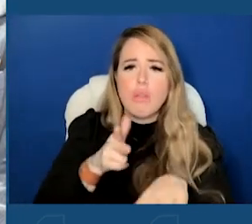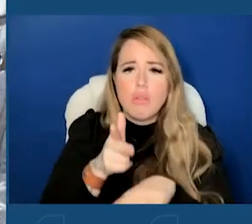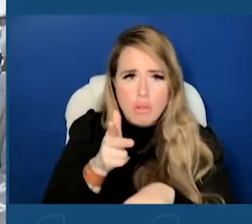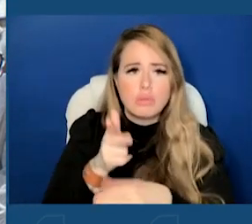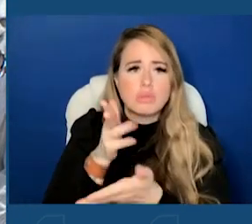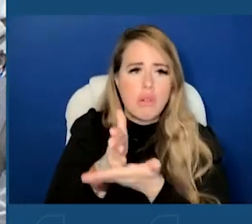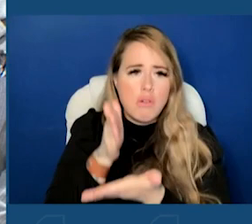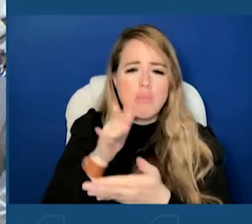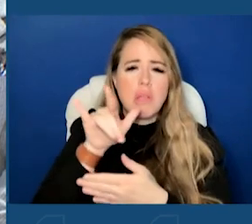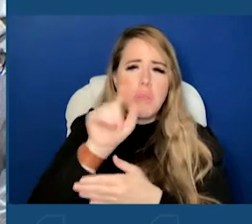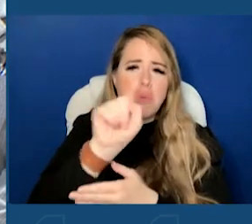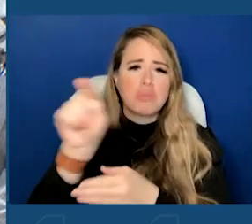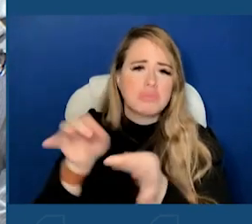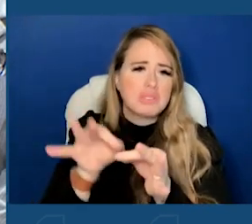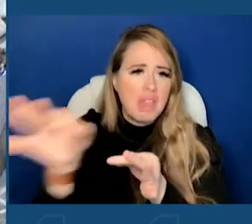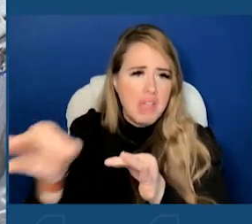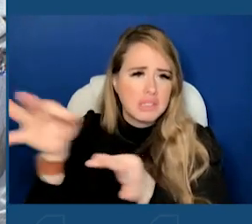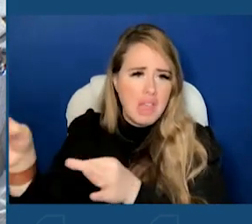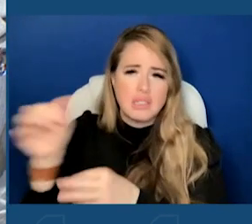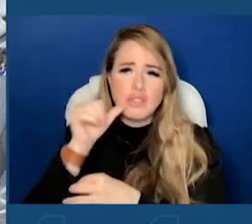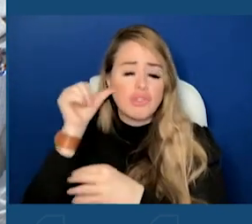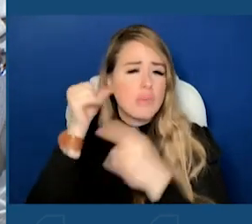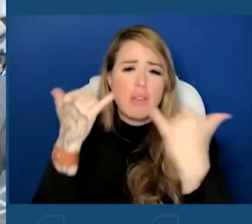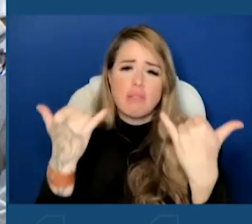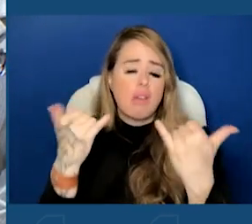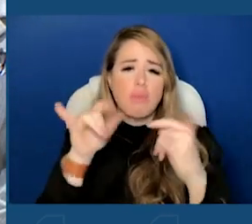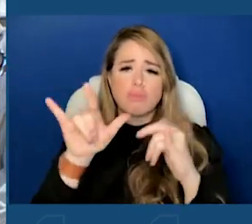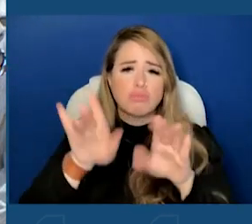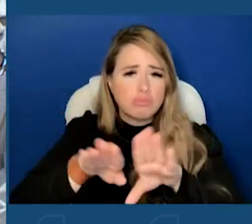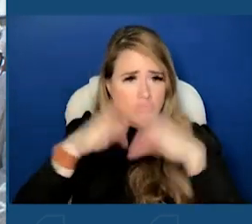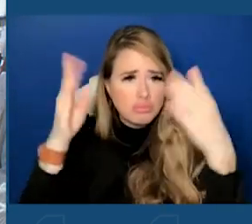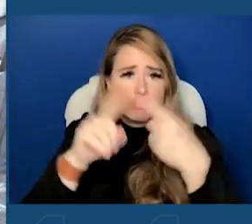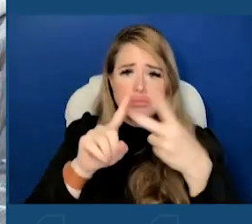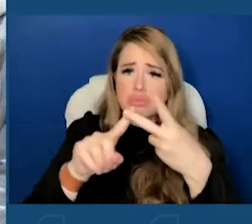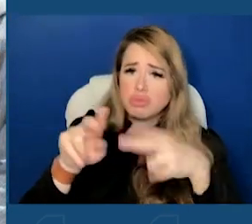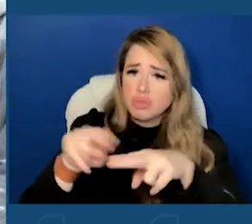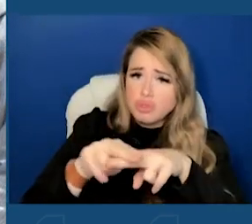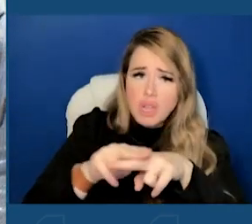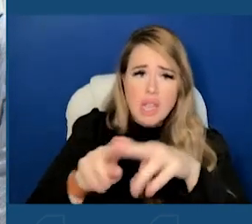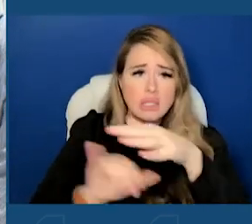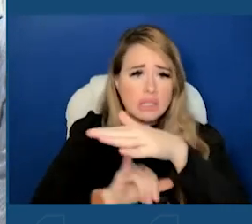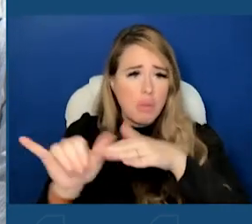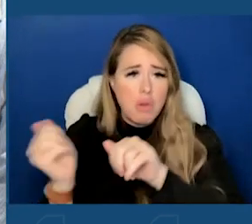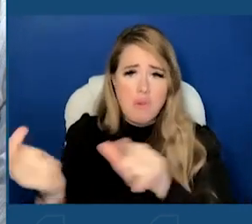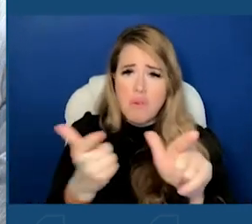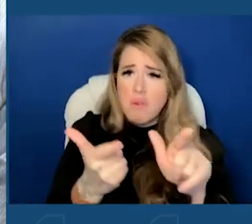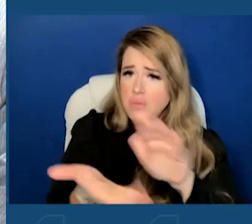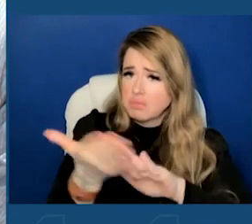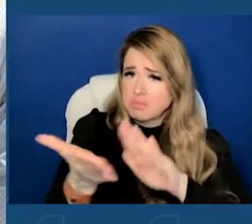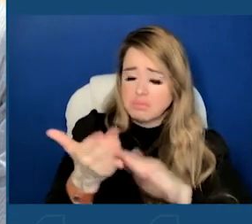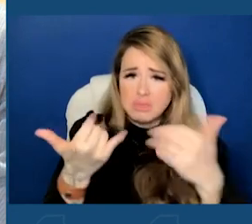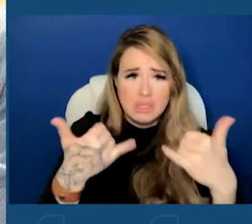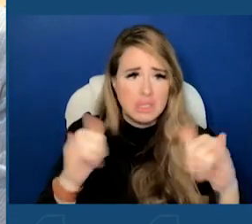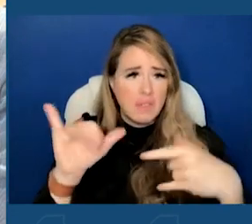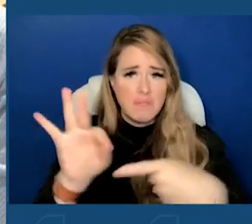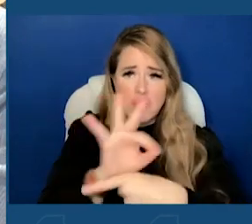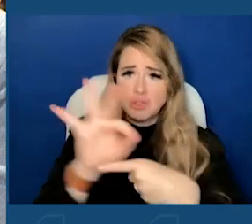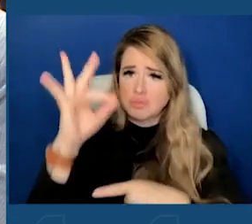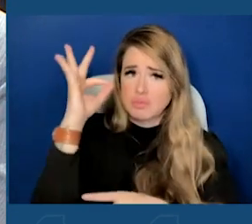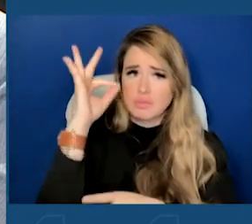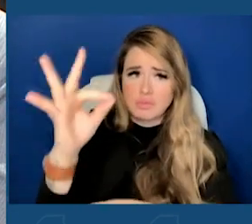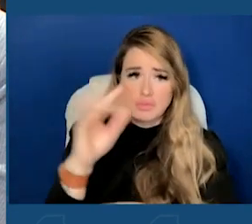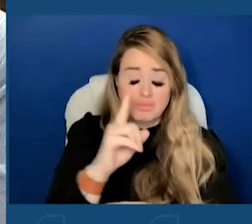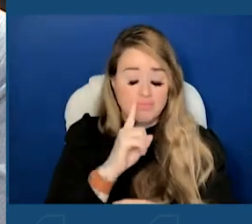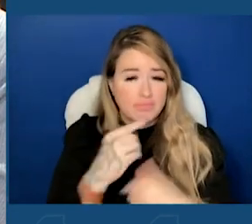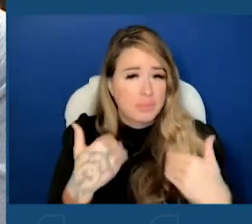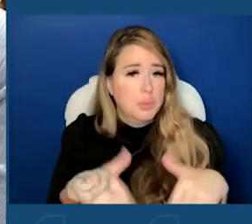the airports are open. The subways, the trains are all functioning, which is quite miraculous given the severity of what this area went through just a